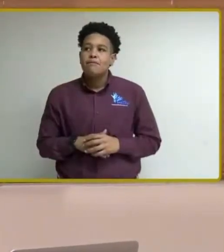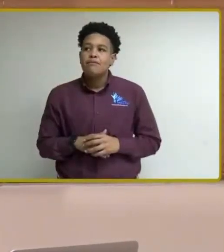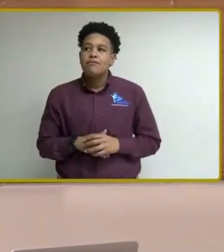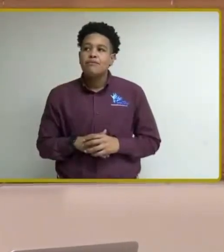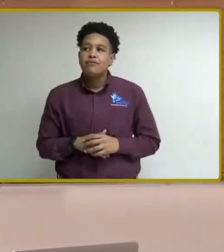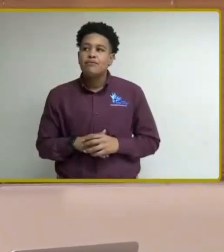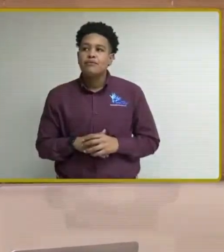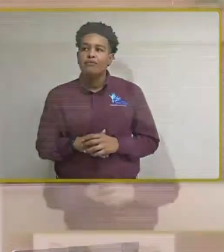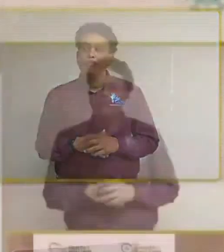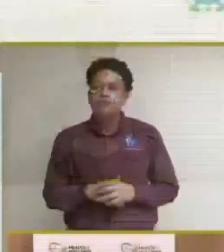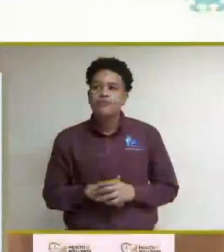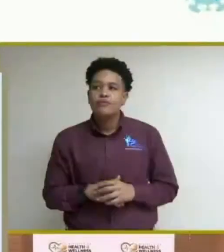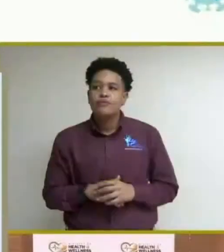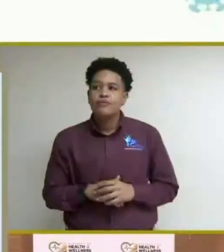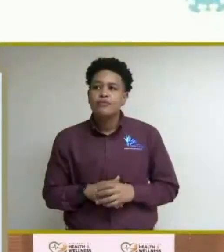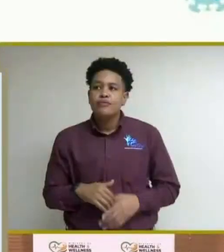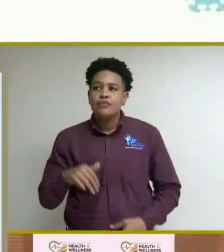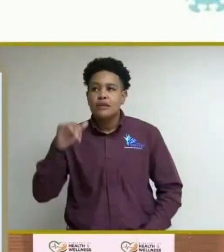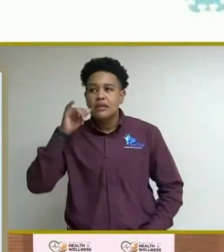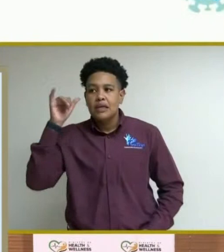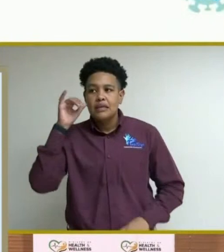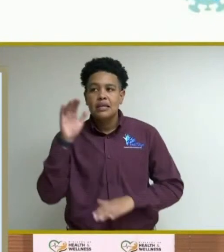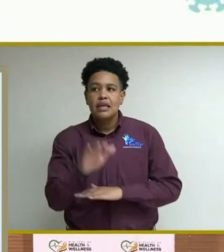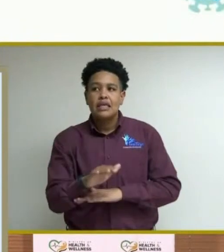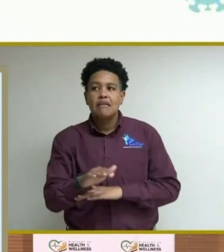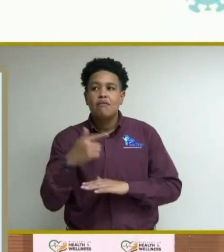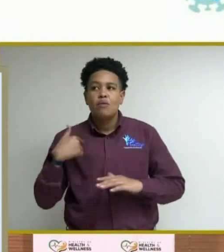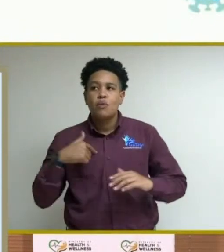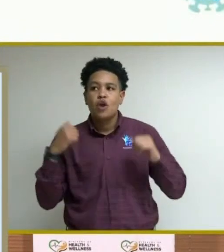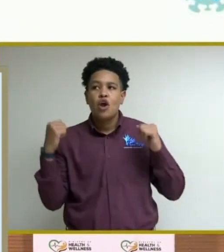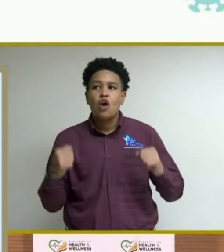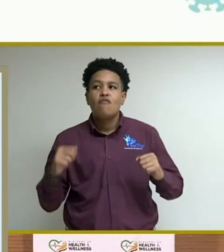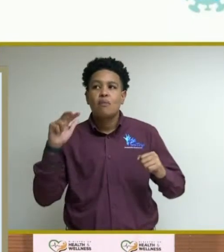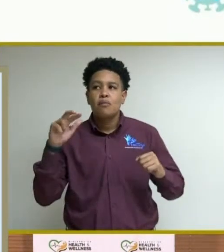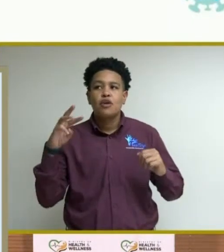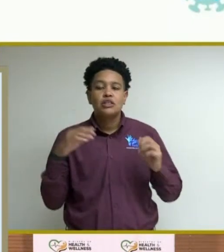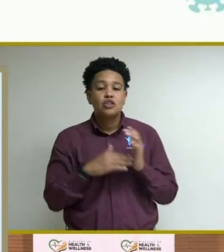Okay, so yesterday evening we would have confirmed